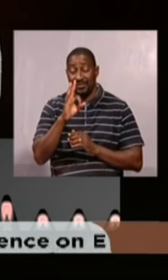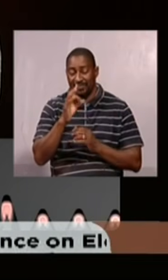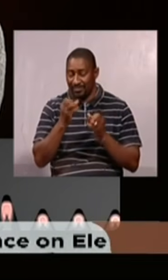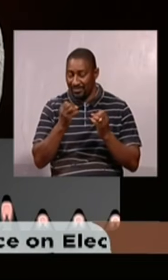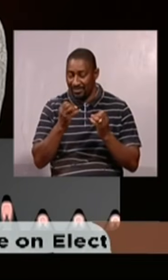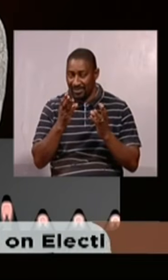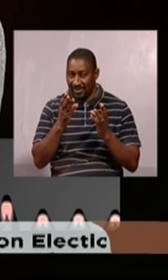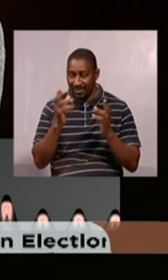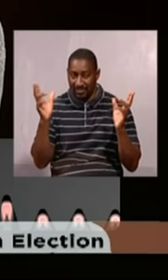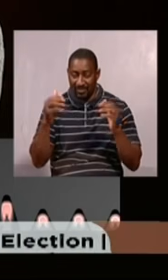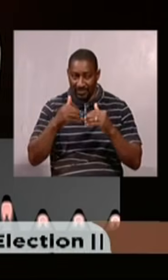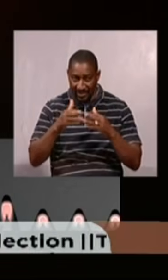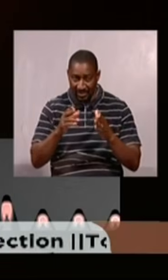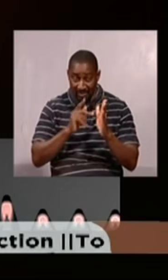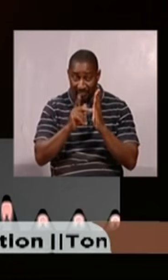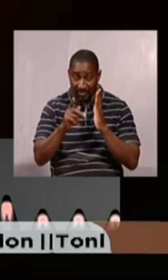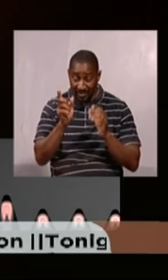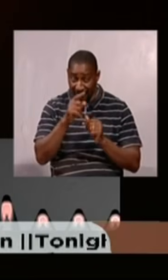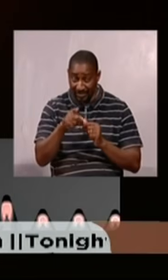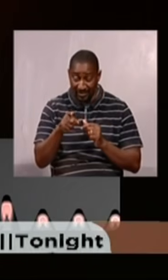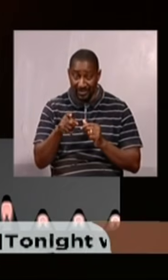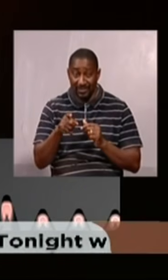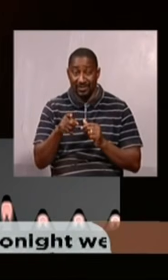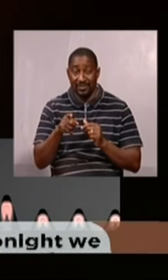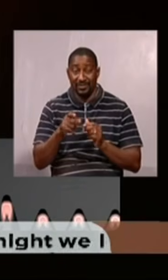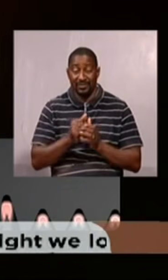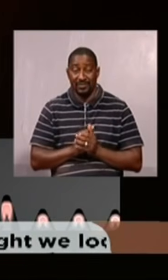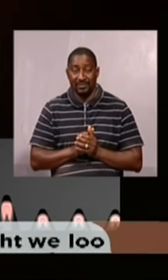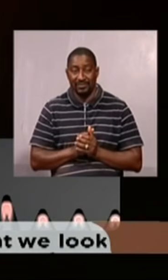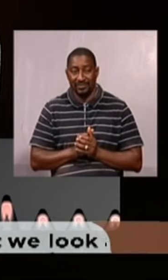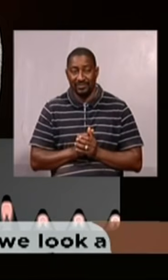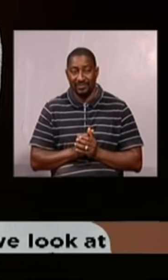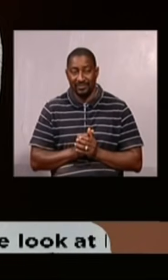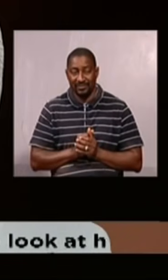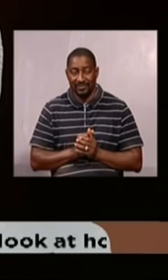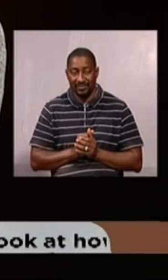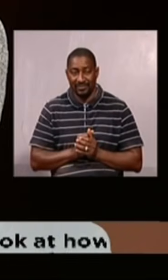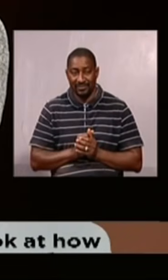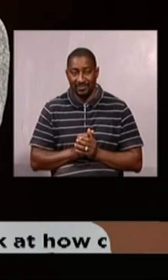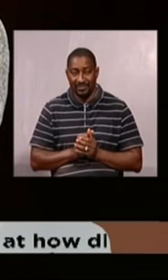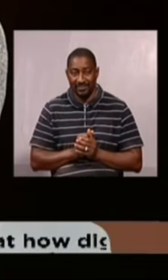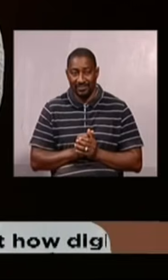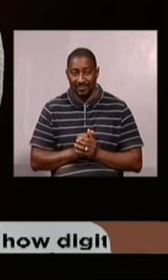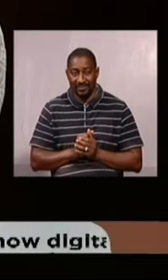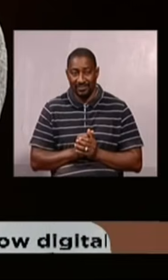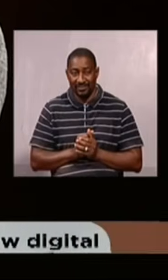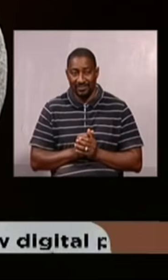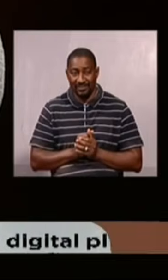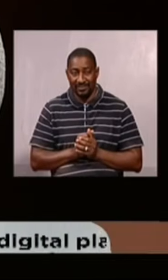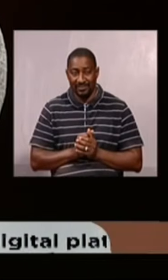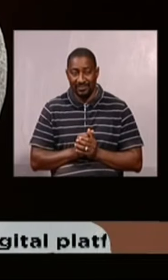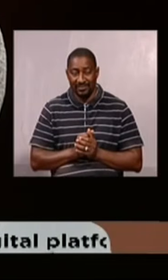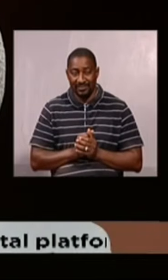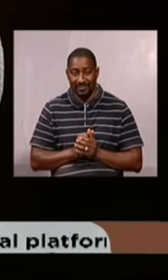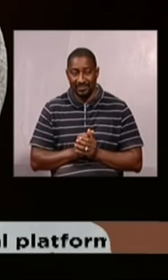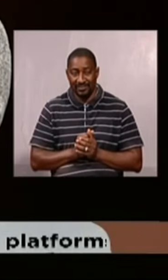that, even if it is other people in media and all, just to take that little bit of proactive step to say, okay, you know what, this is wrong. You send it to the